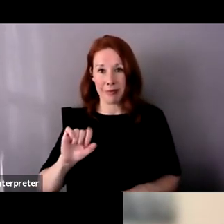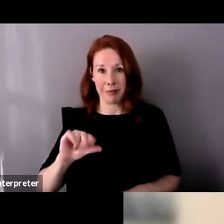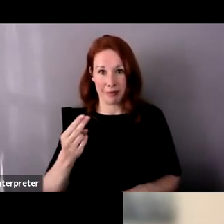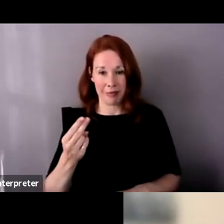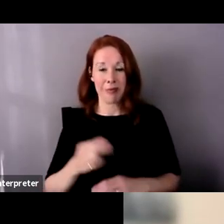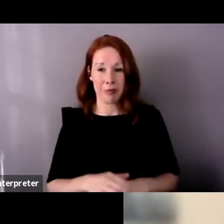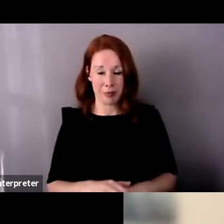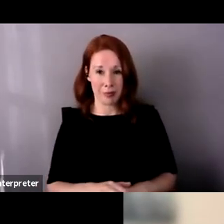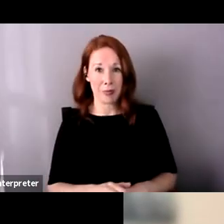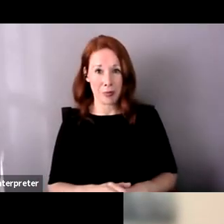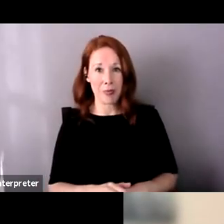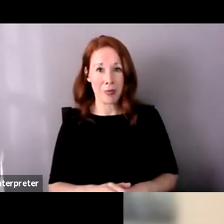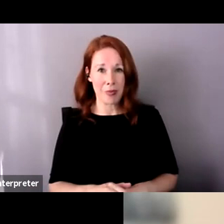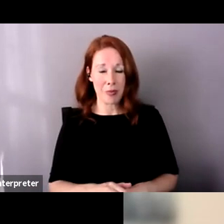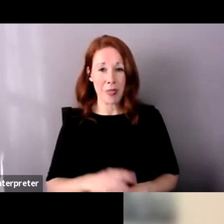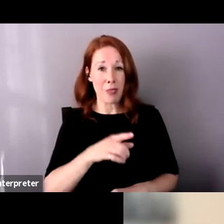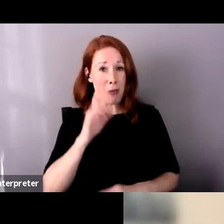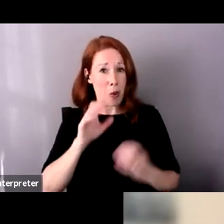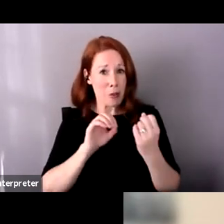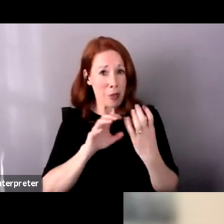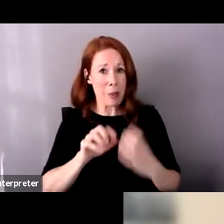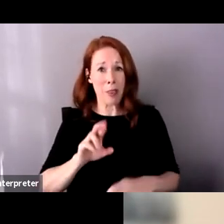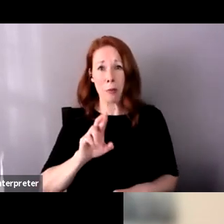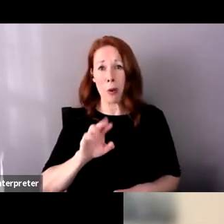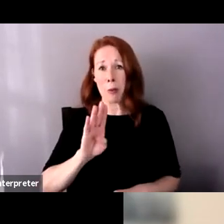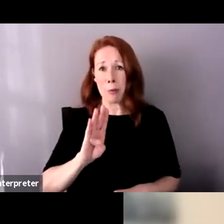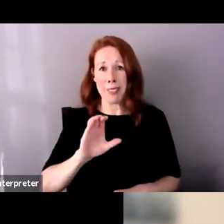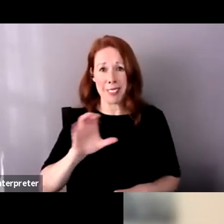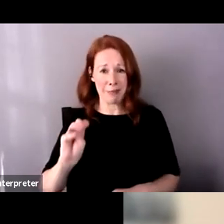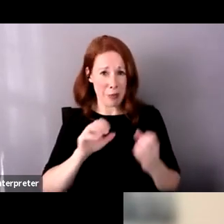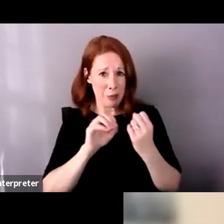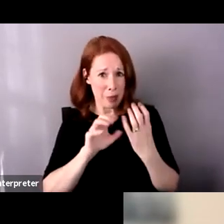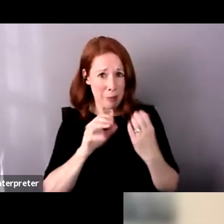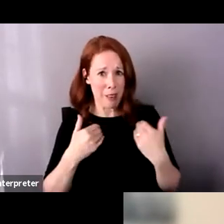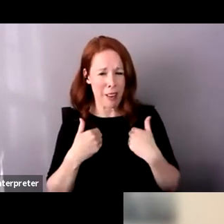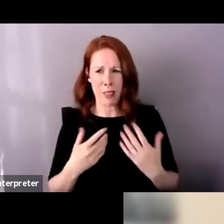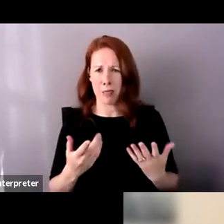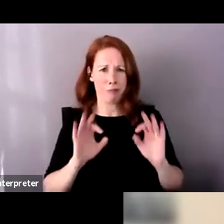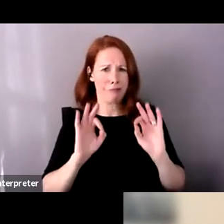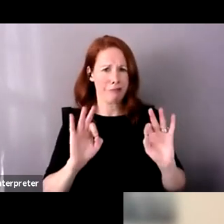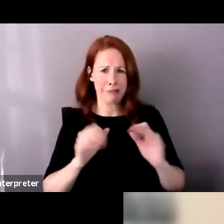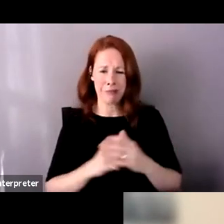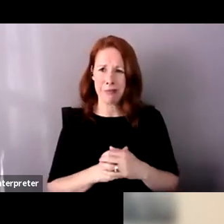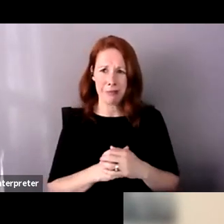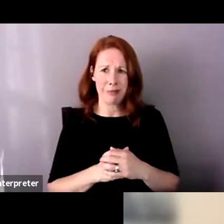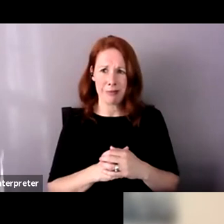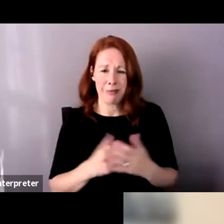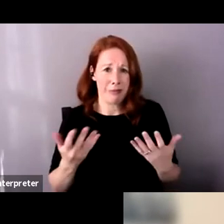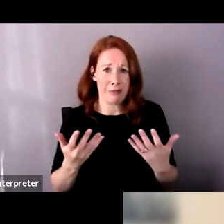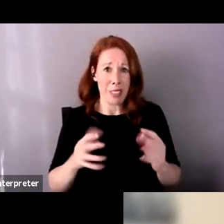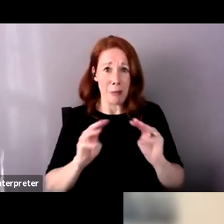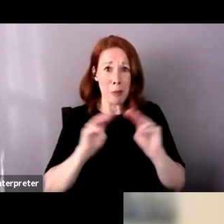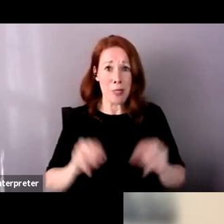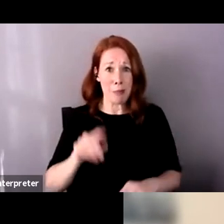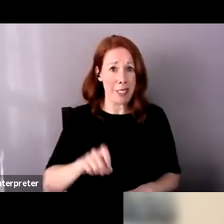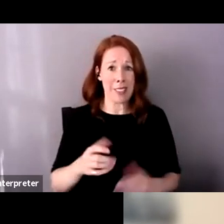story there about people coming through and to give you feedback, that just automatically makes me think that that's exactly what the museum